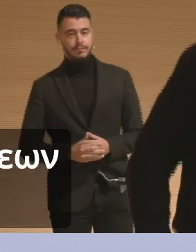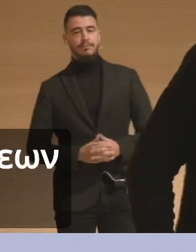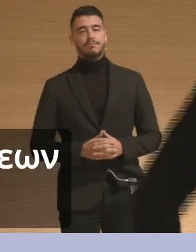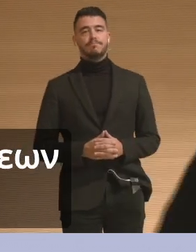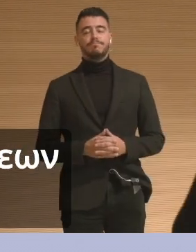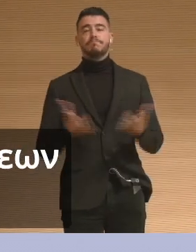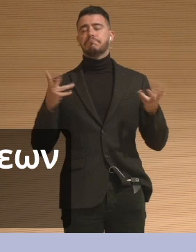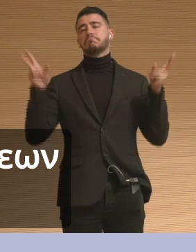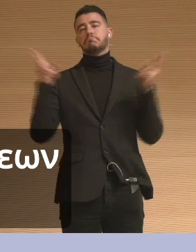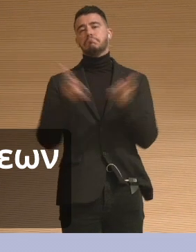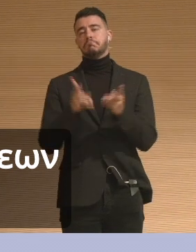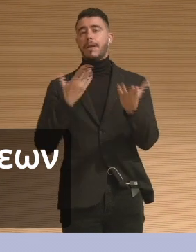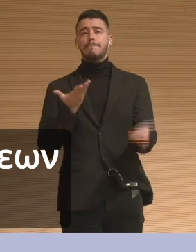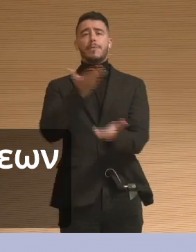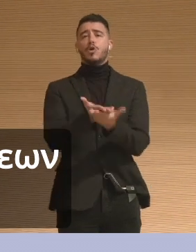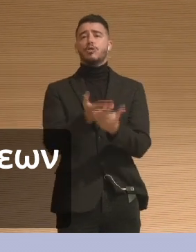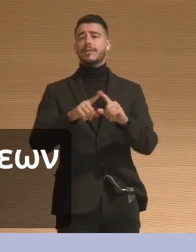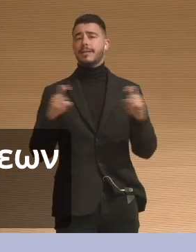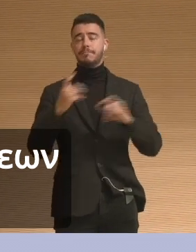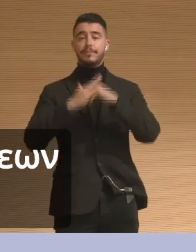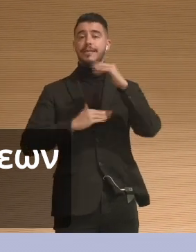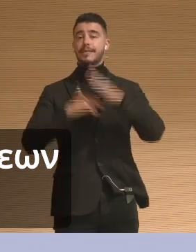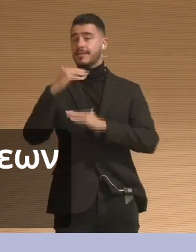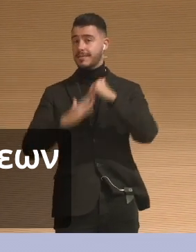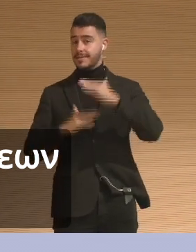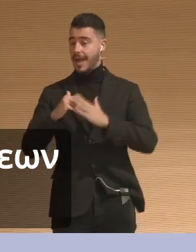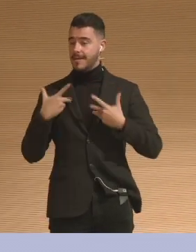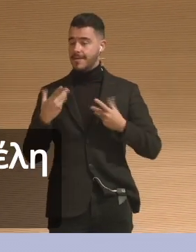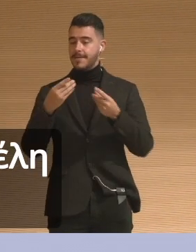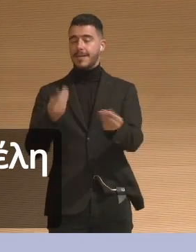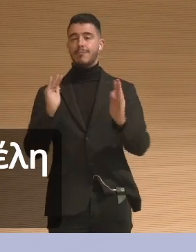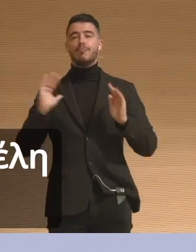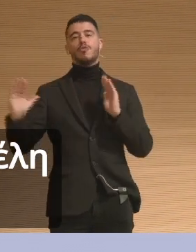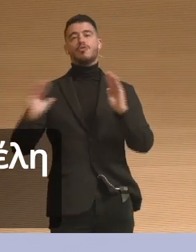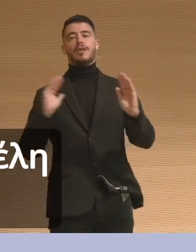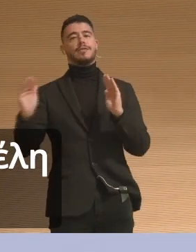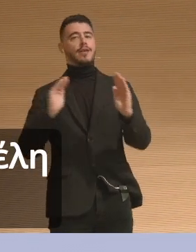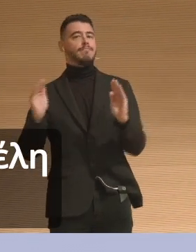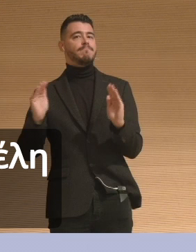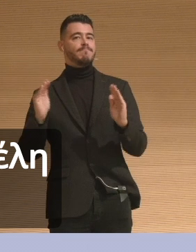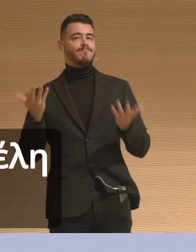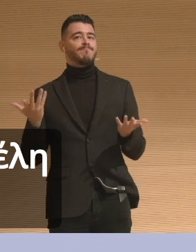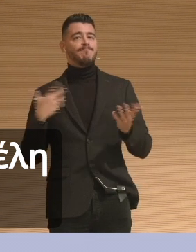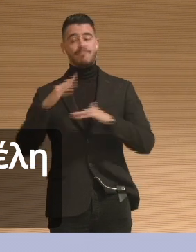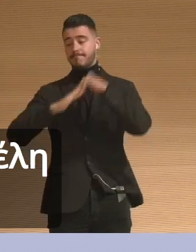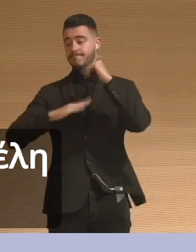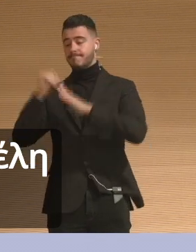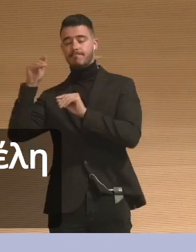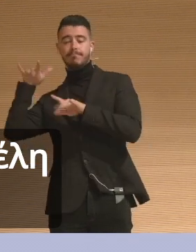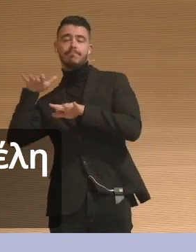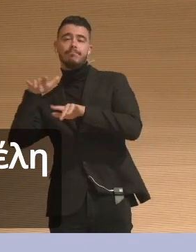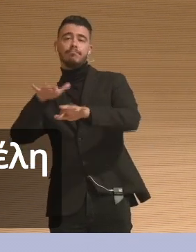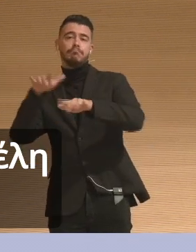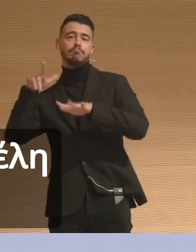by compensating for a lack of social interactions, but instead, this study suggests that cultural engagement may